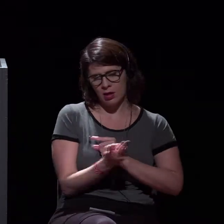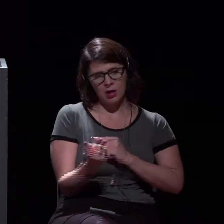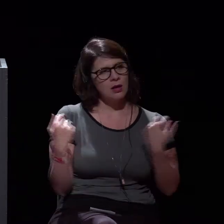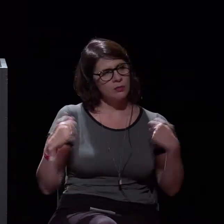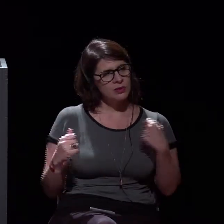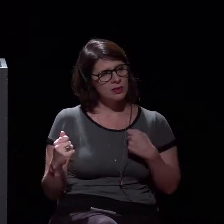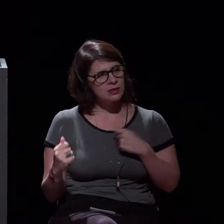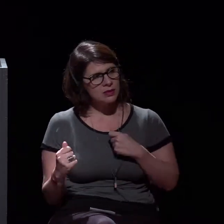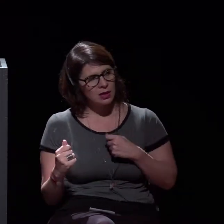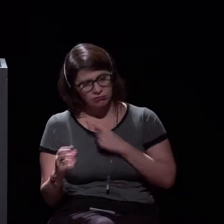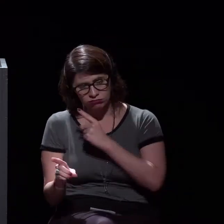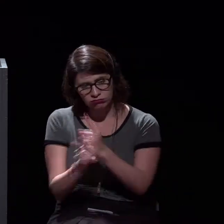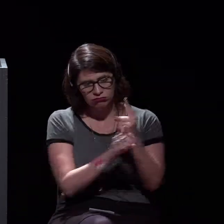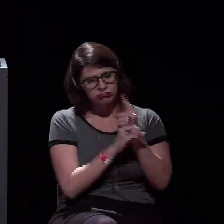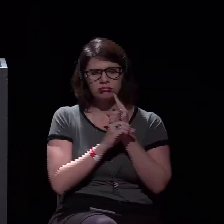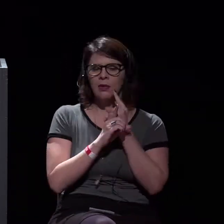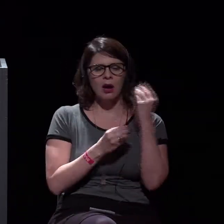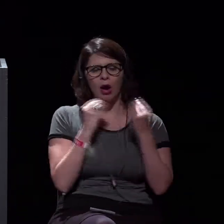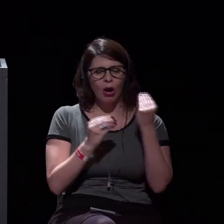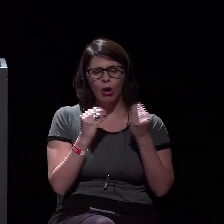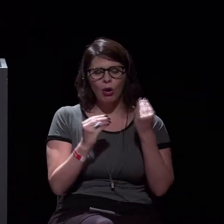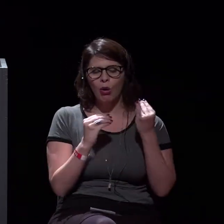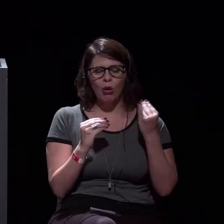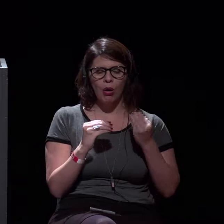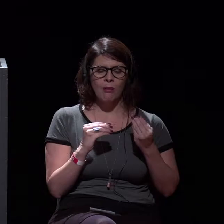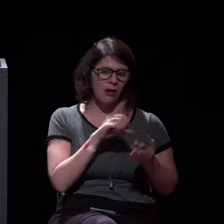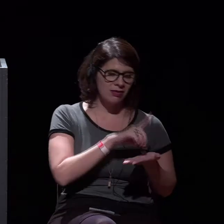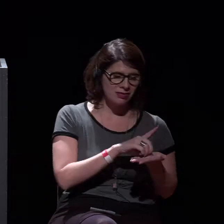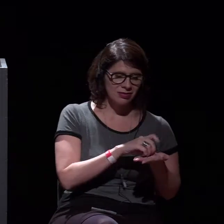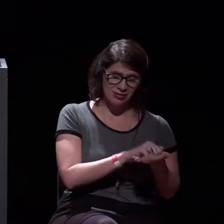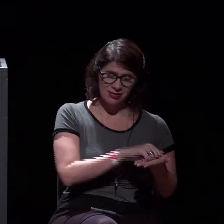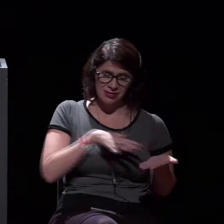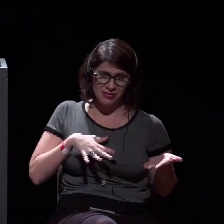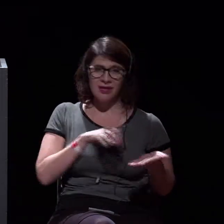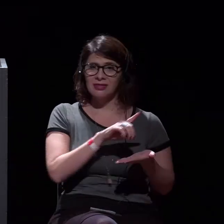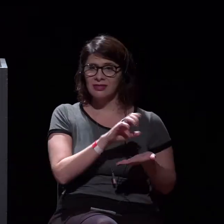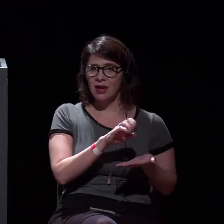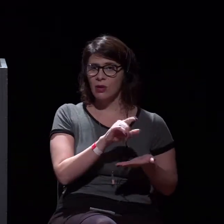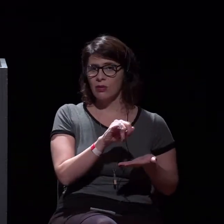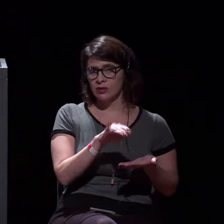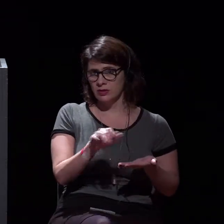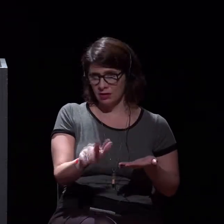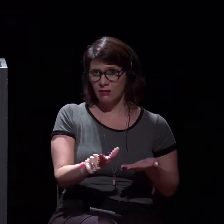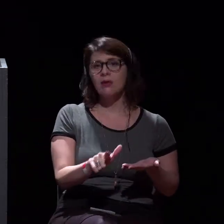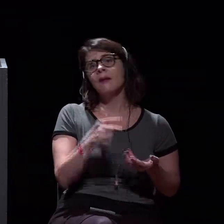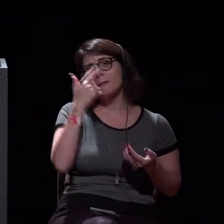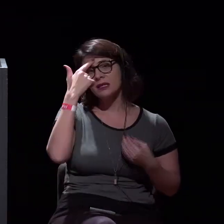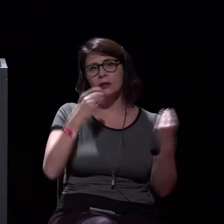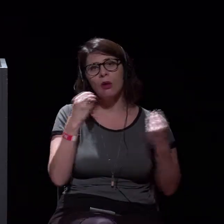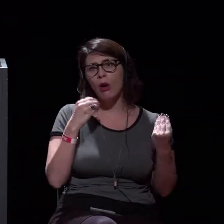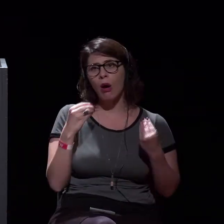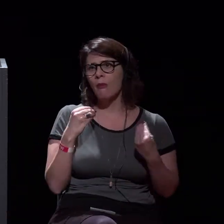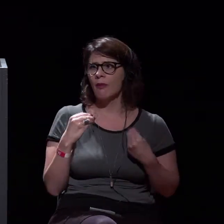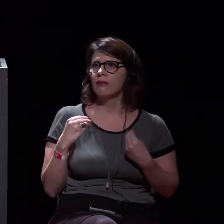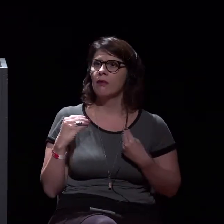specific ruptures from the Western canon that characterize this type of production. A critical reappraisal of this paradigm